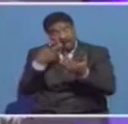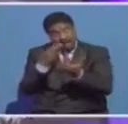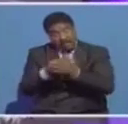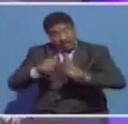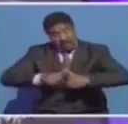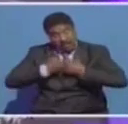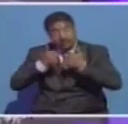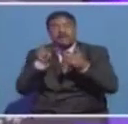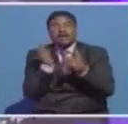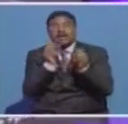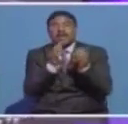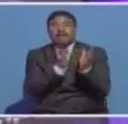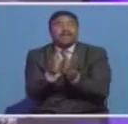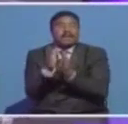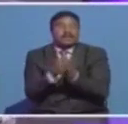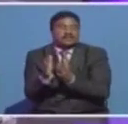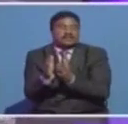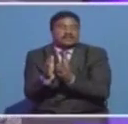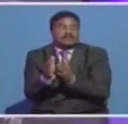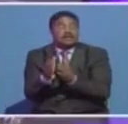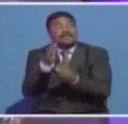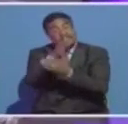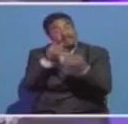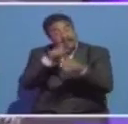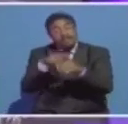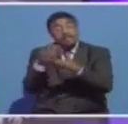can do this to avoid even